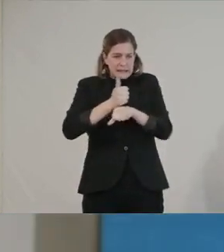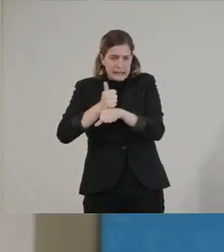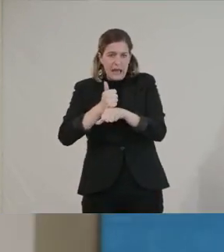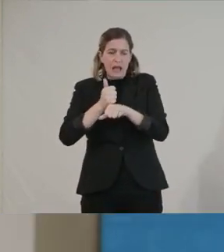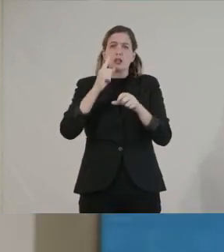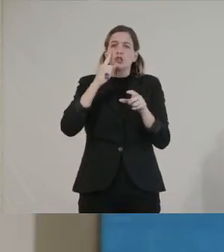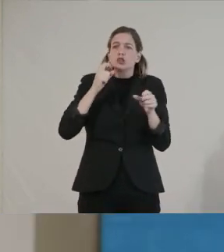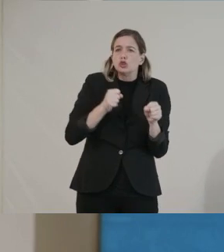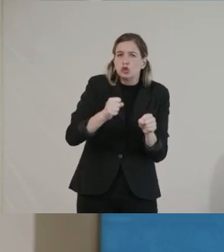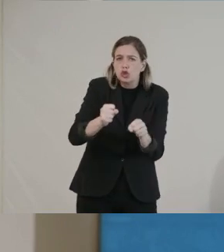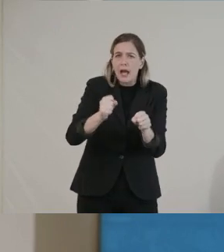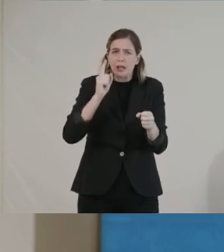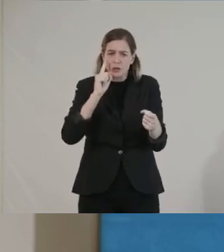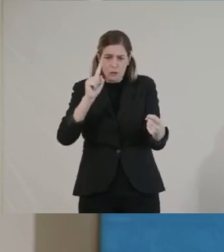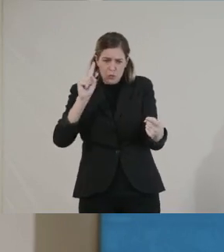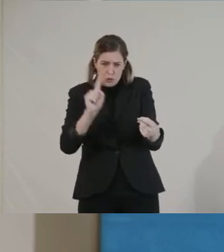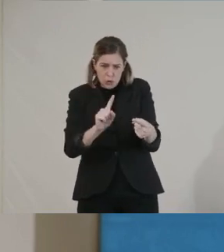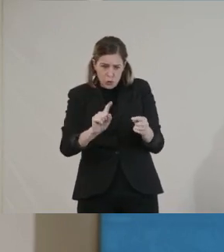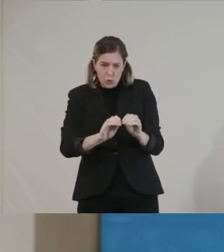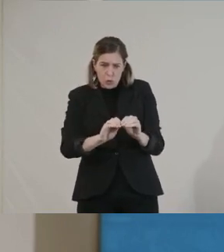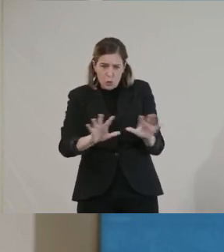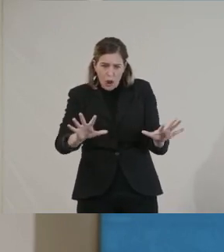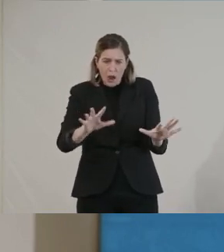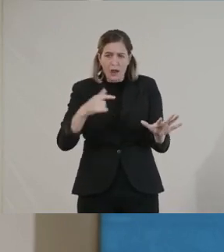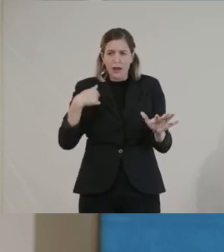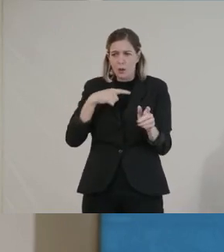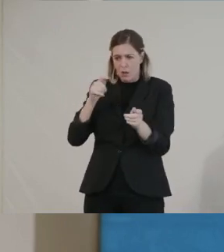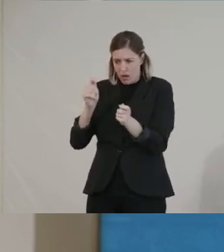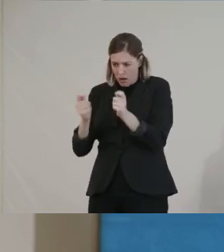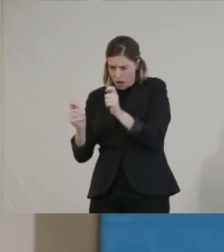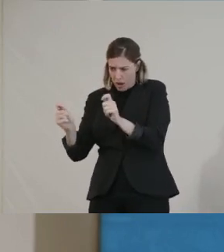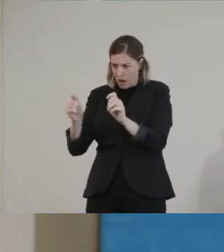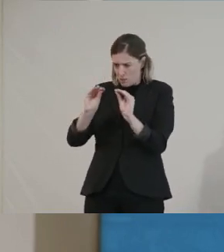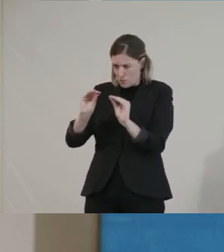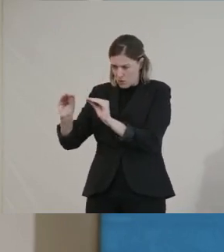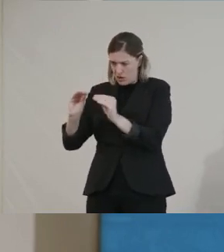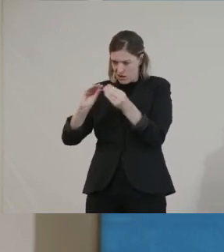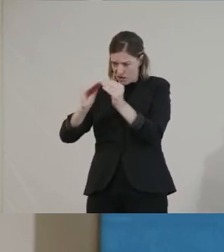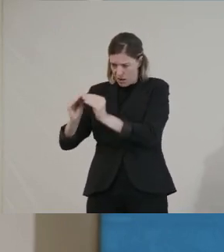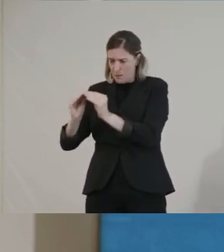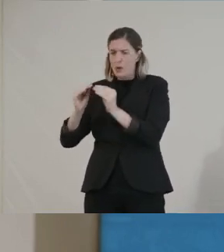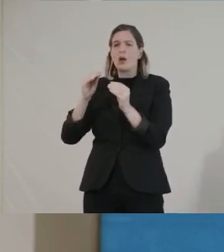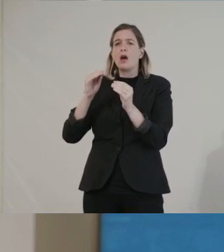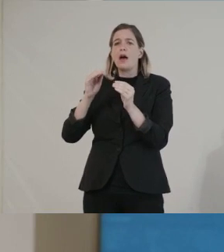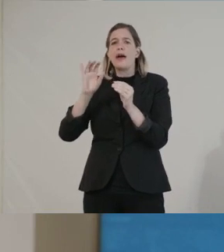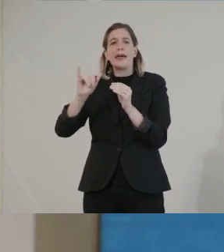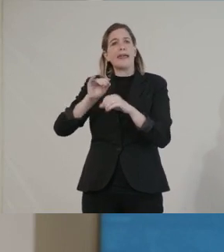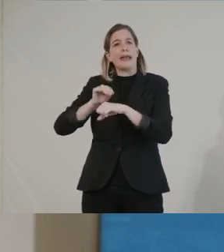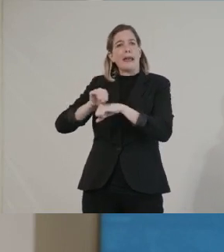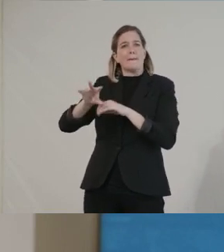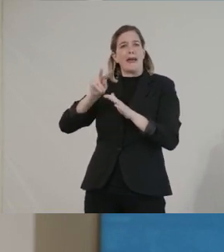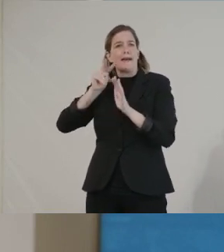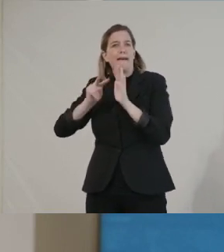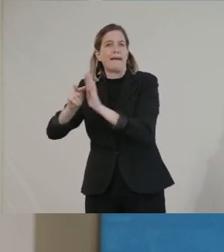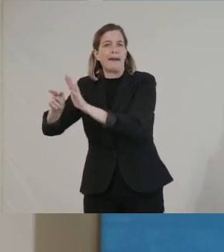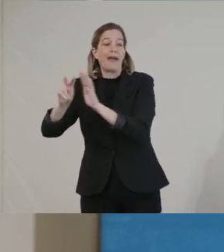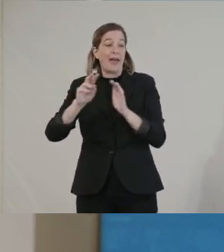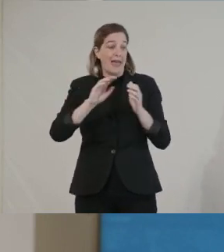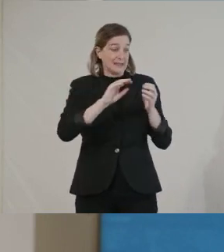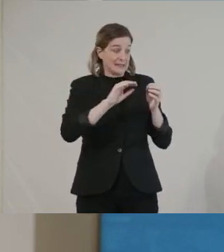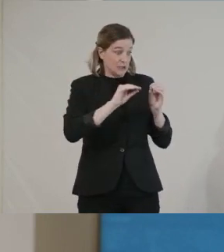what those changes have caused the projections to do. So as we've slowed the spread, they've pushed them out. They are very sensitive